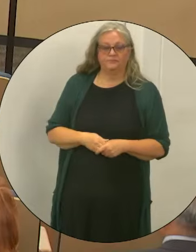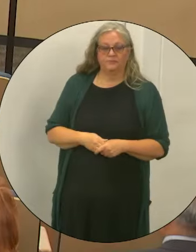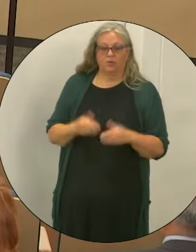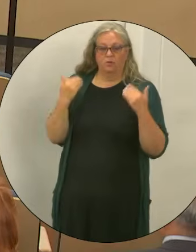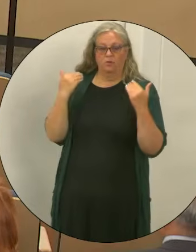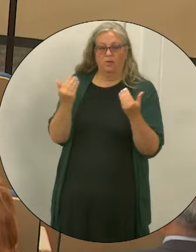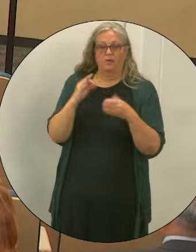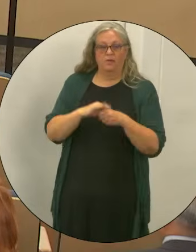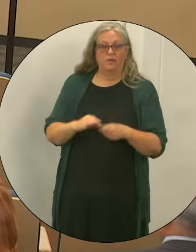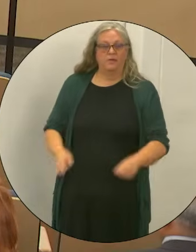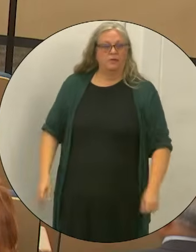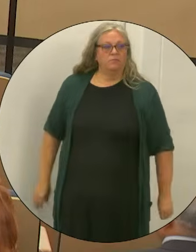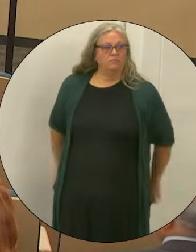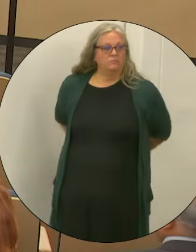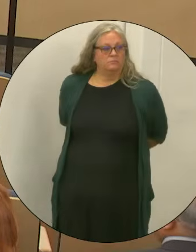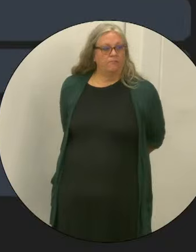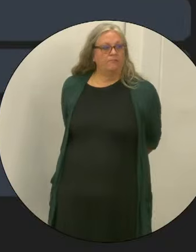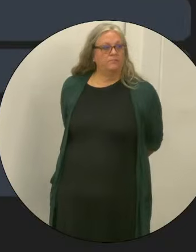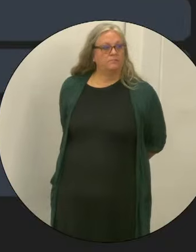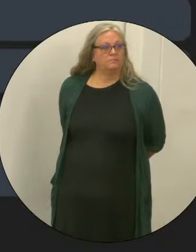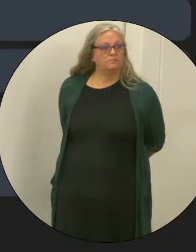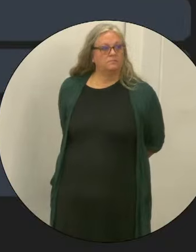vote.